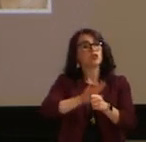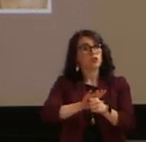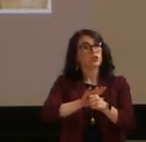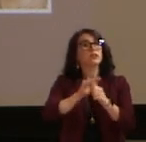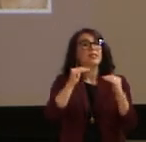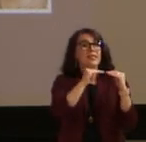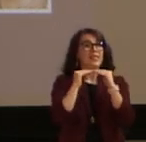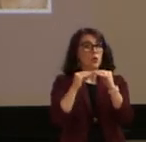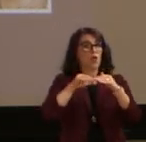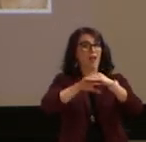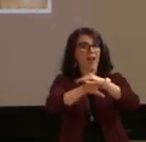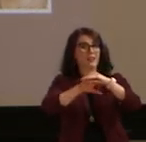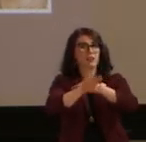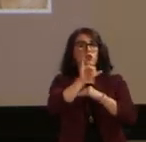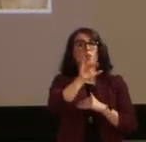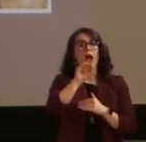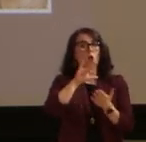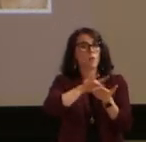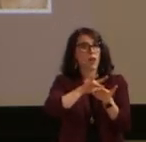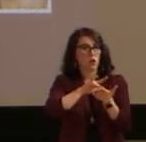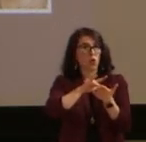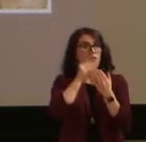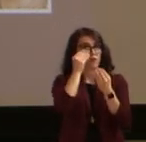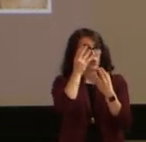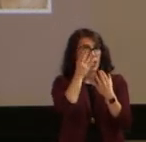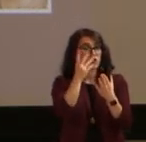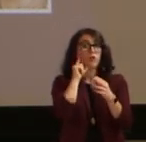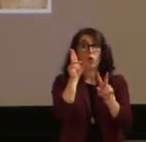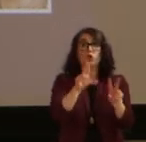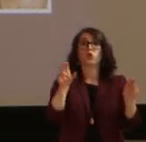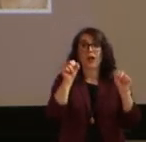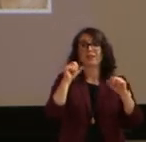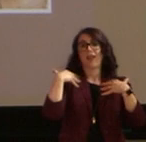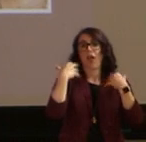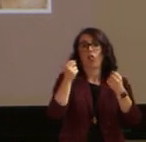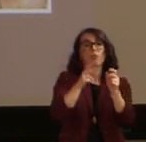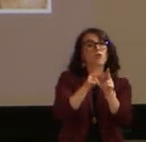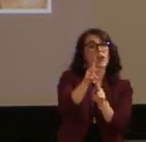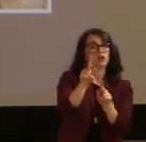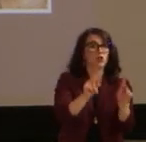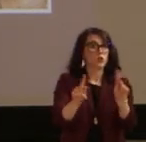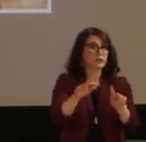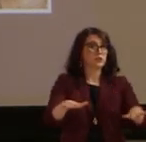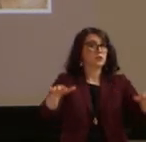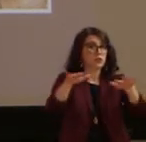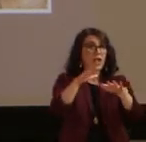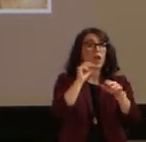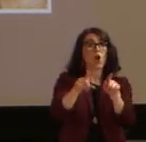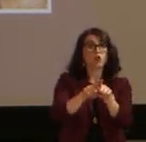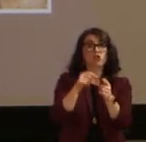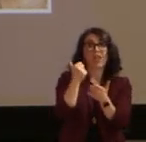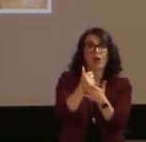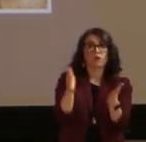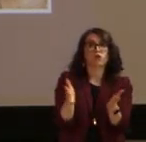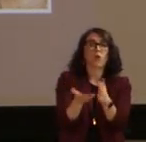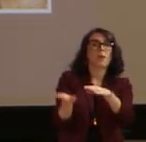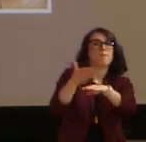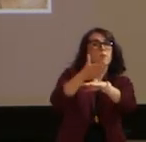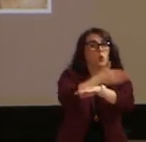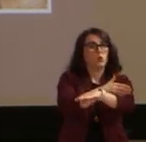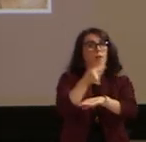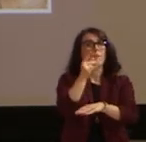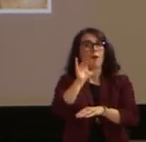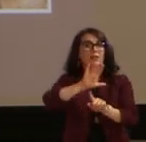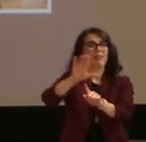to biomedical information for U.S. health professionals, and she works to improve the public's access to